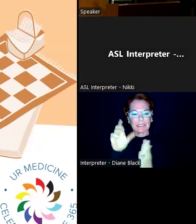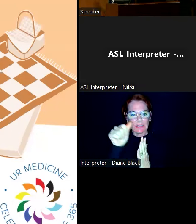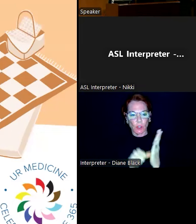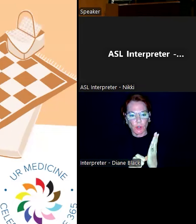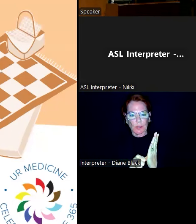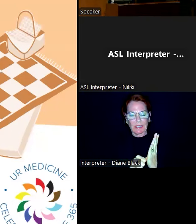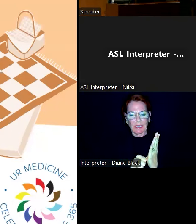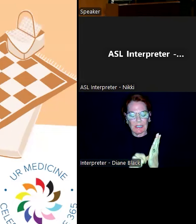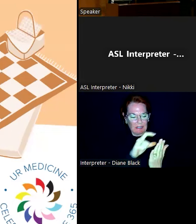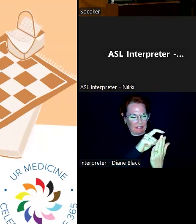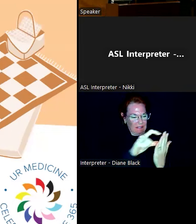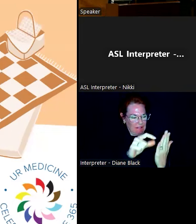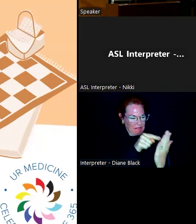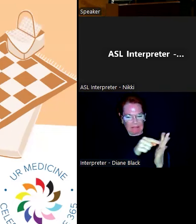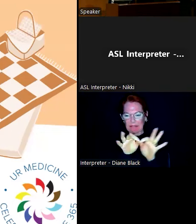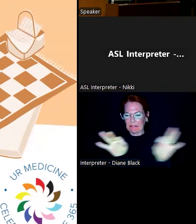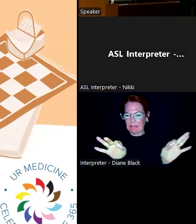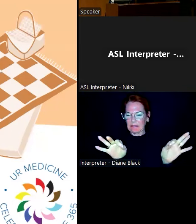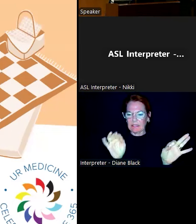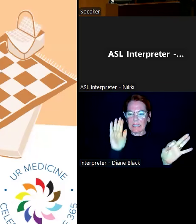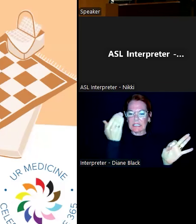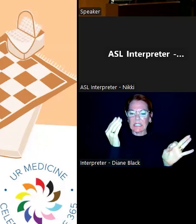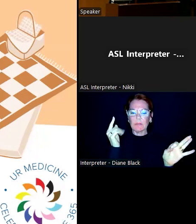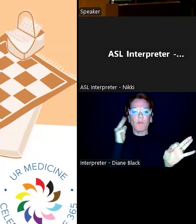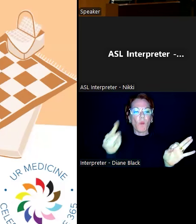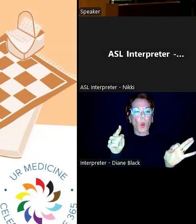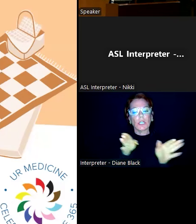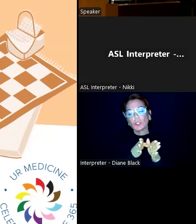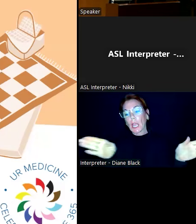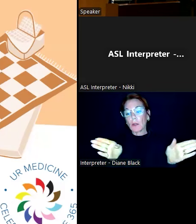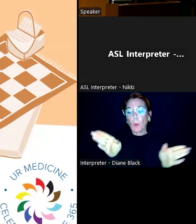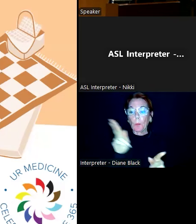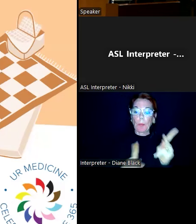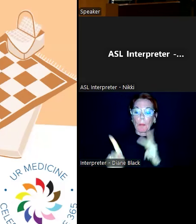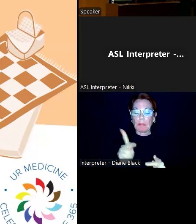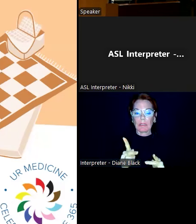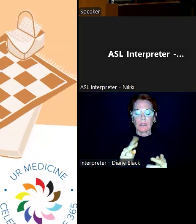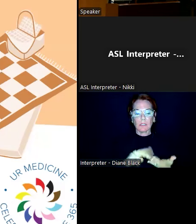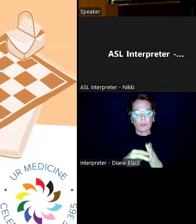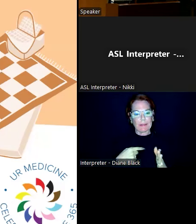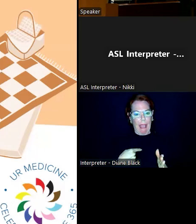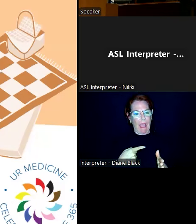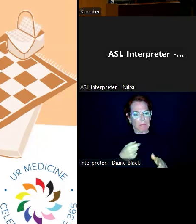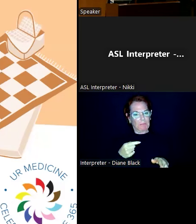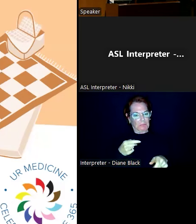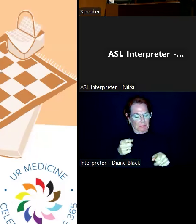like for general public. So it feels like you're consenting for like images and your information to be shared with the